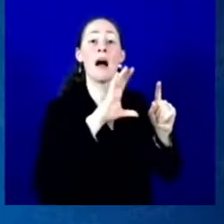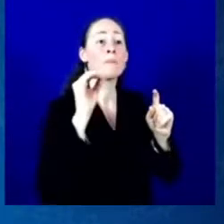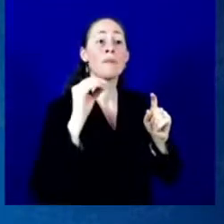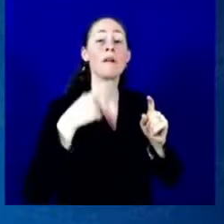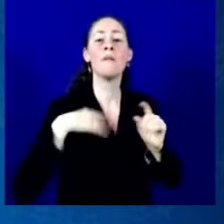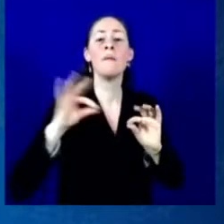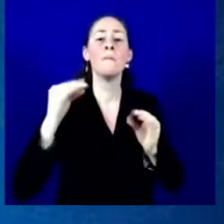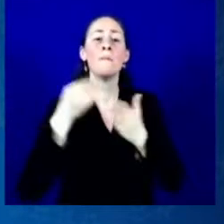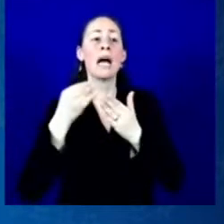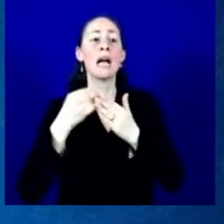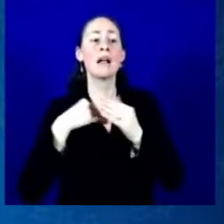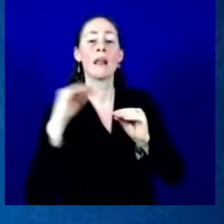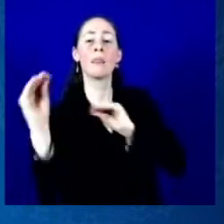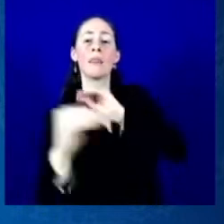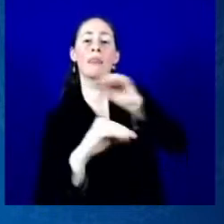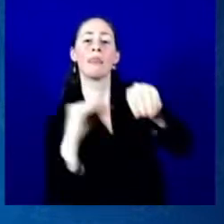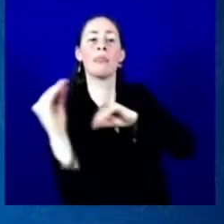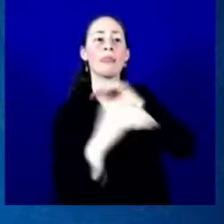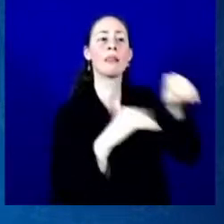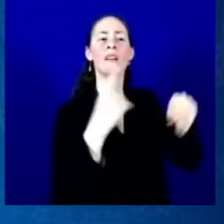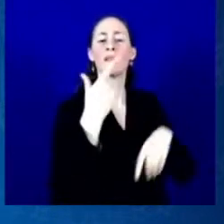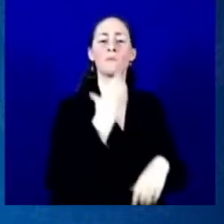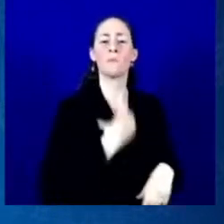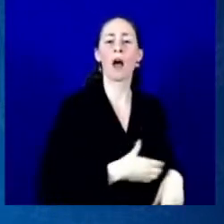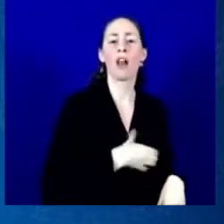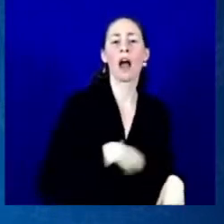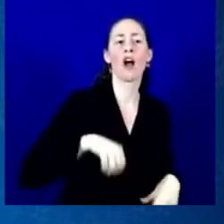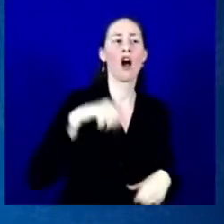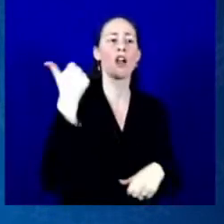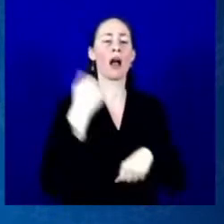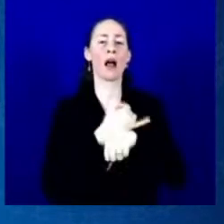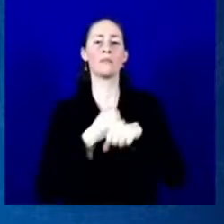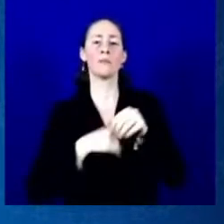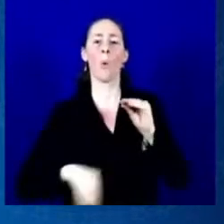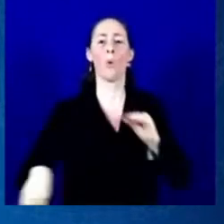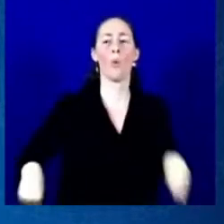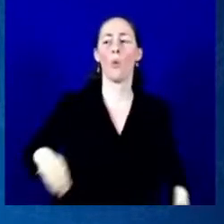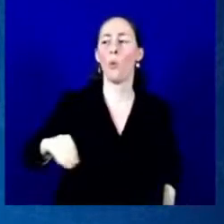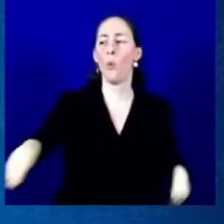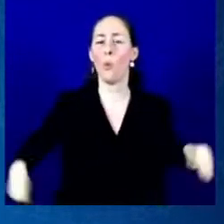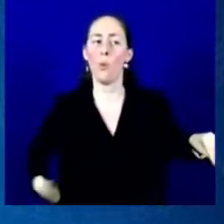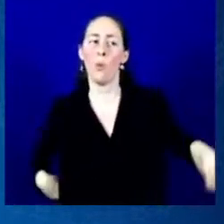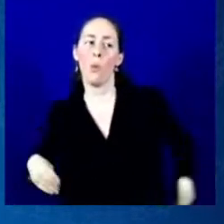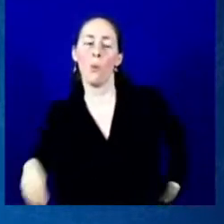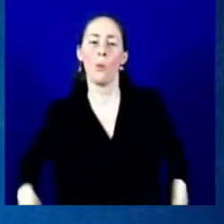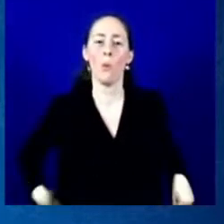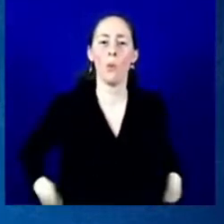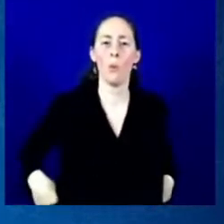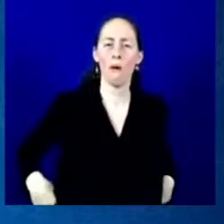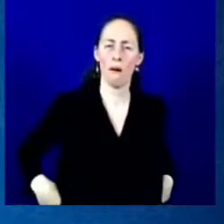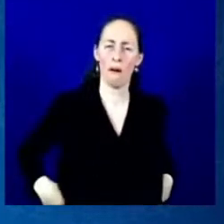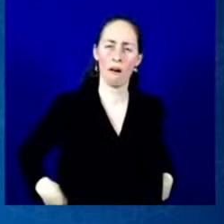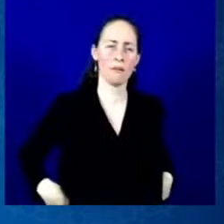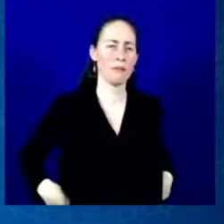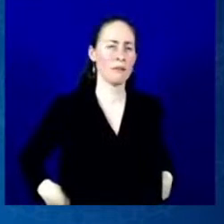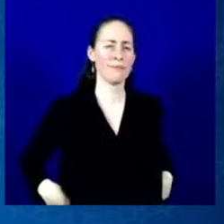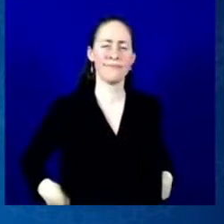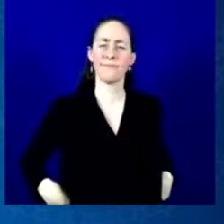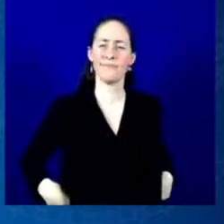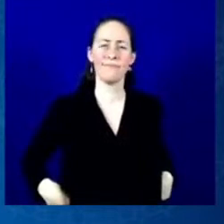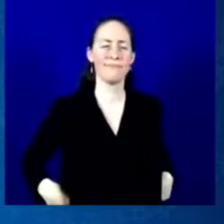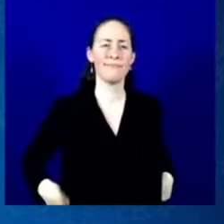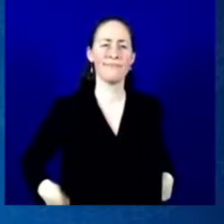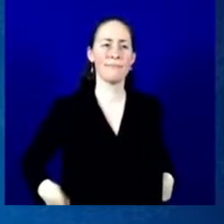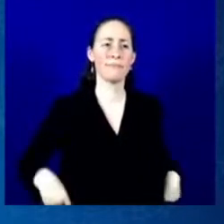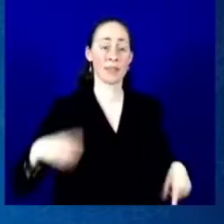Islands. And they benefit from tax loopholes and deductions for offshoring jobs and shifting profits